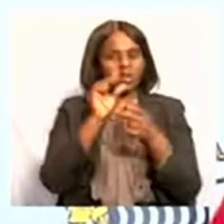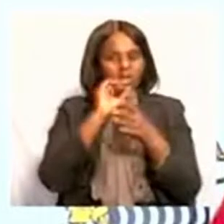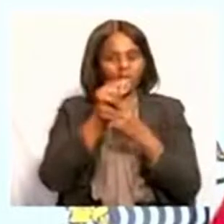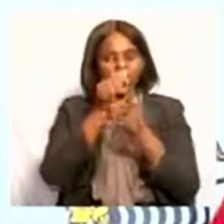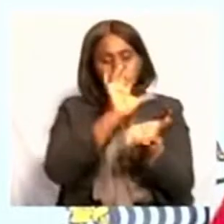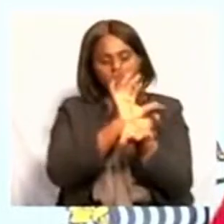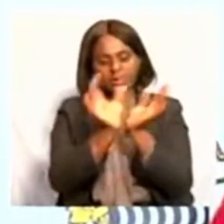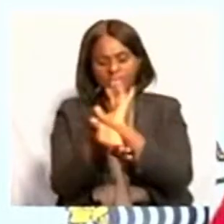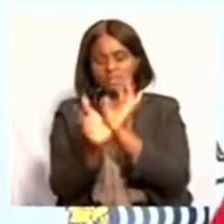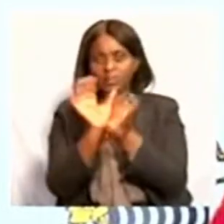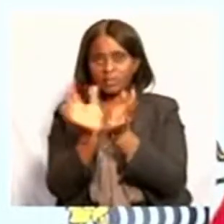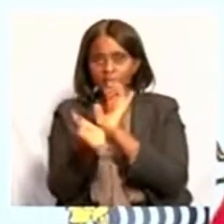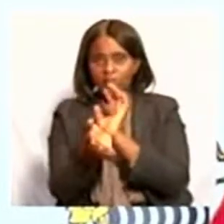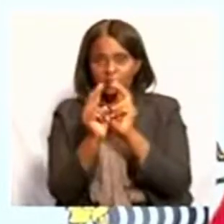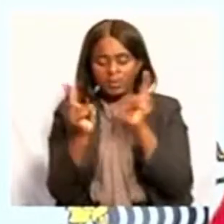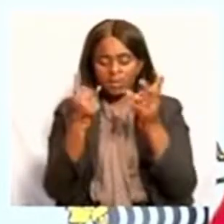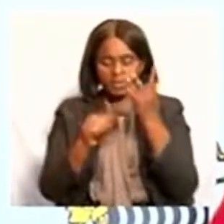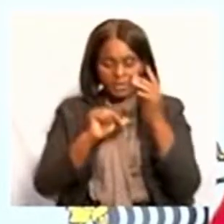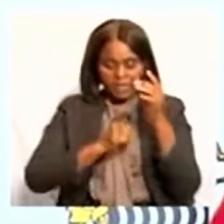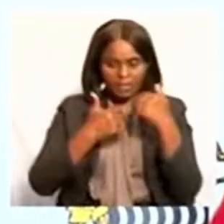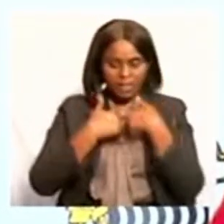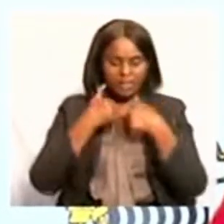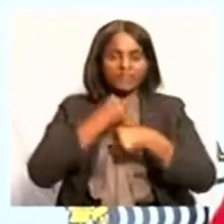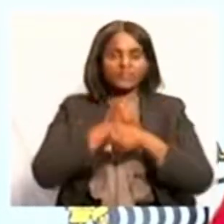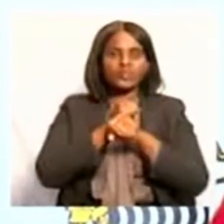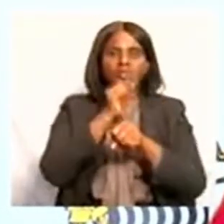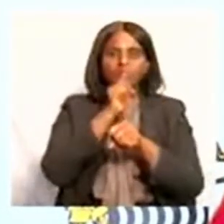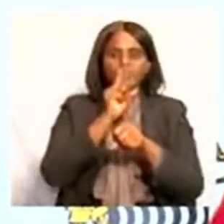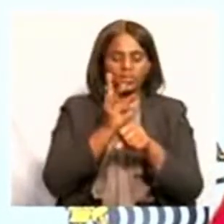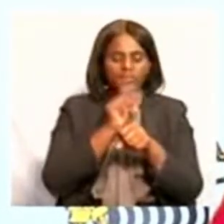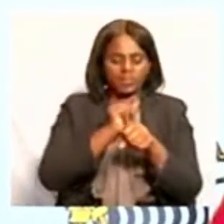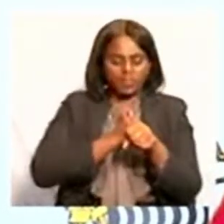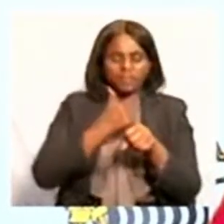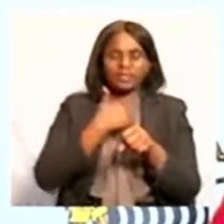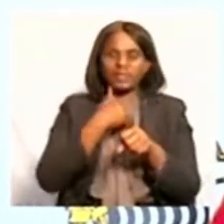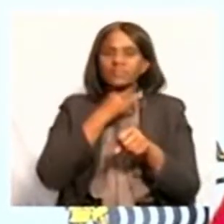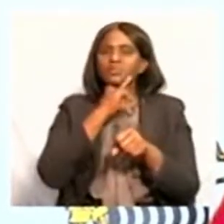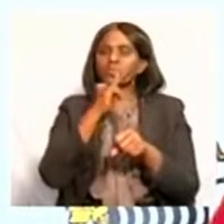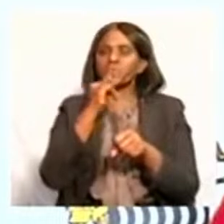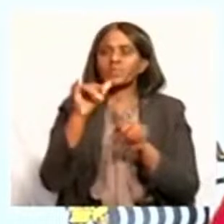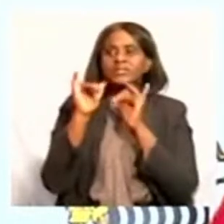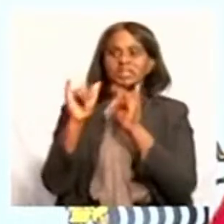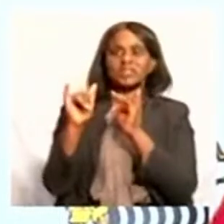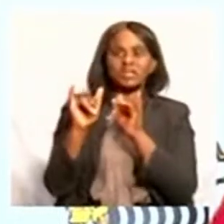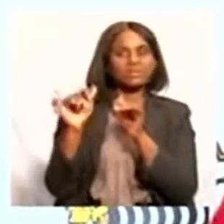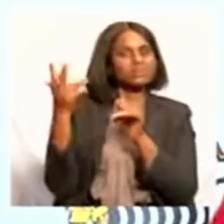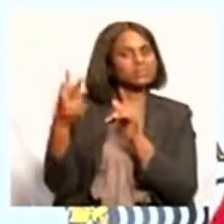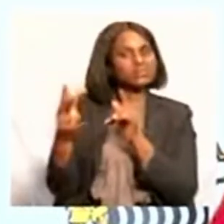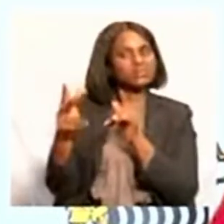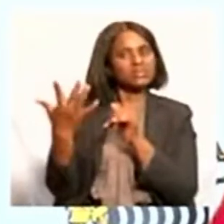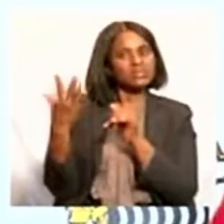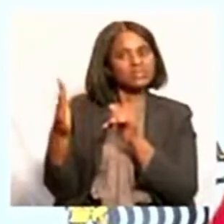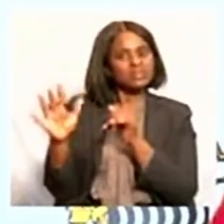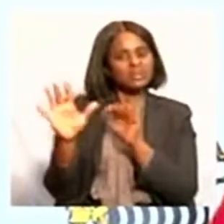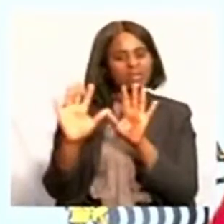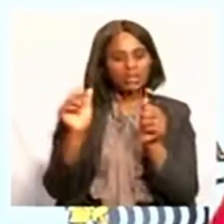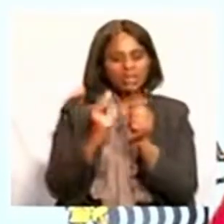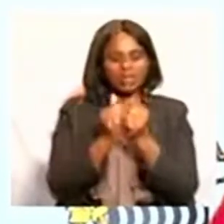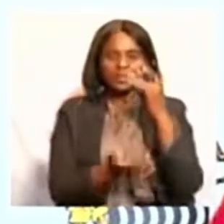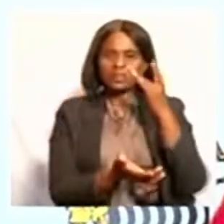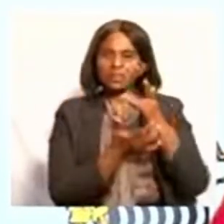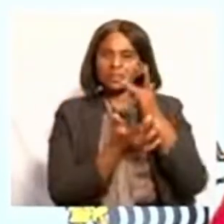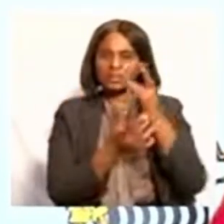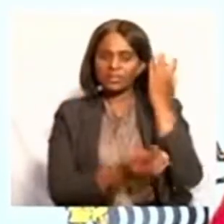digitized. So we've ensured that we haven't remained behind with the